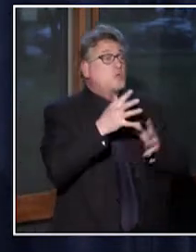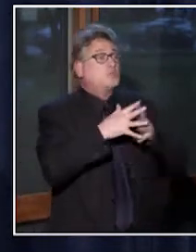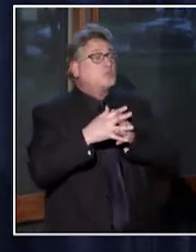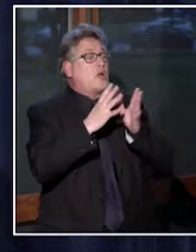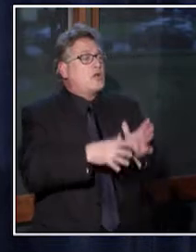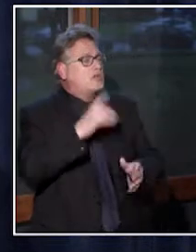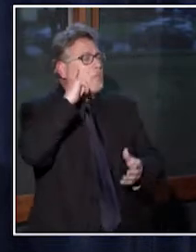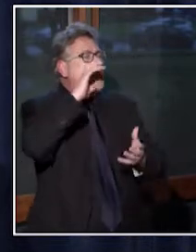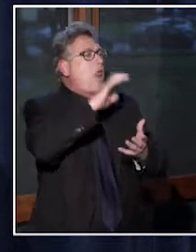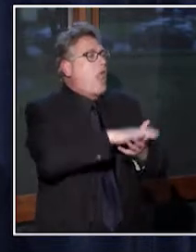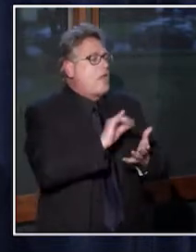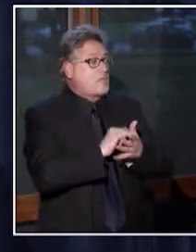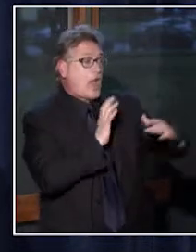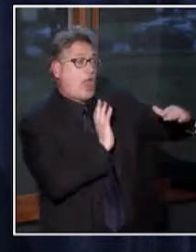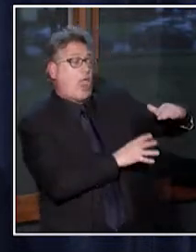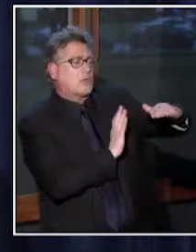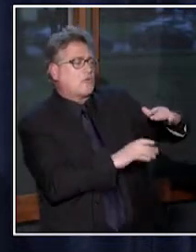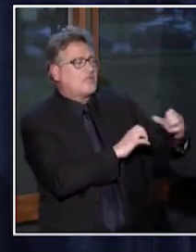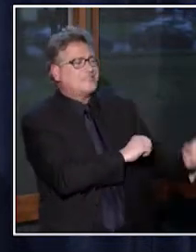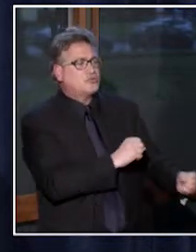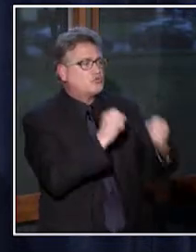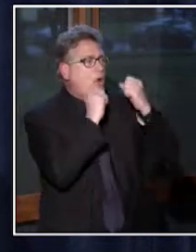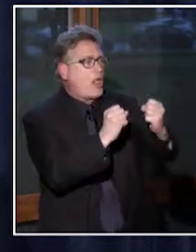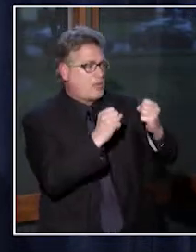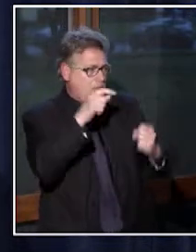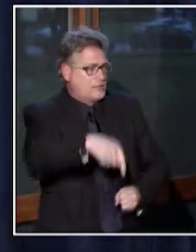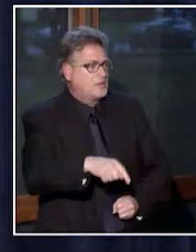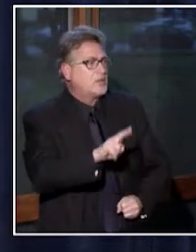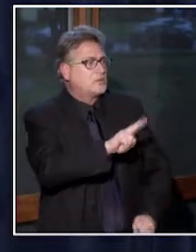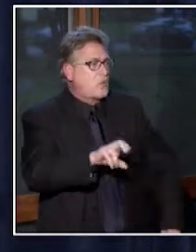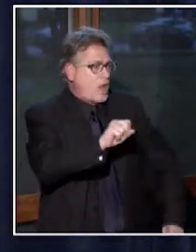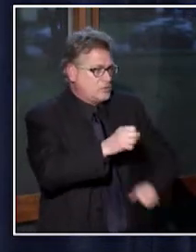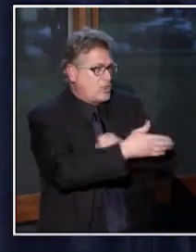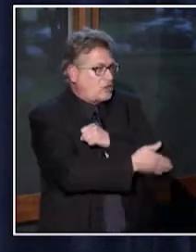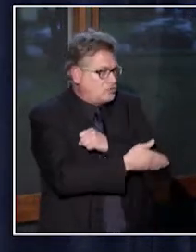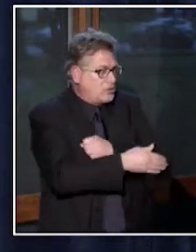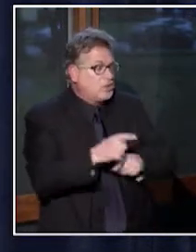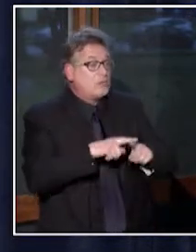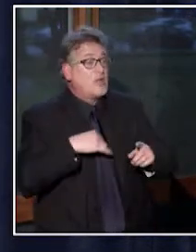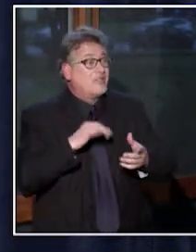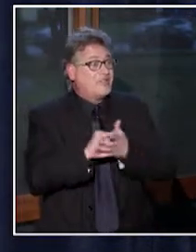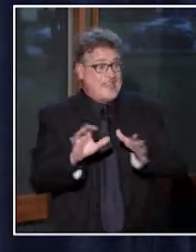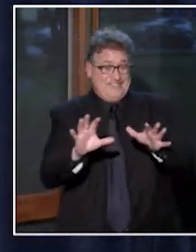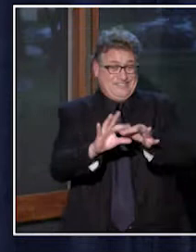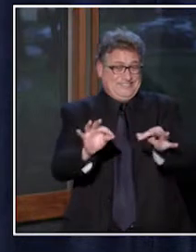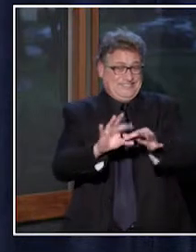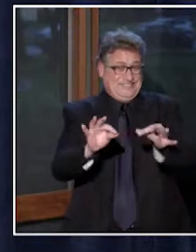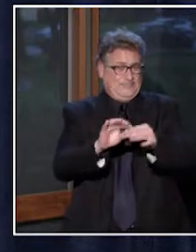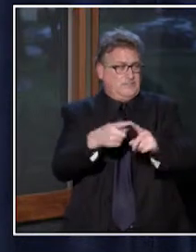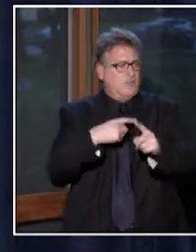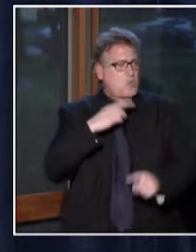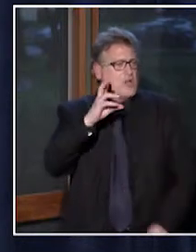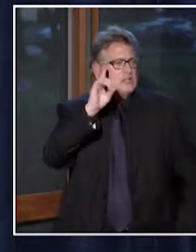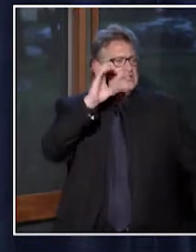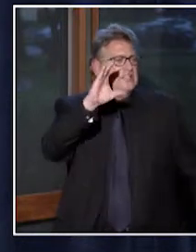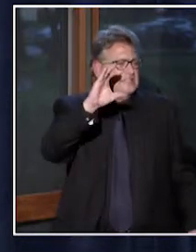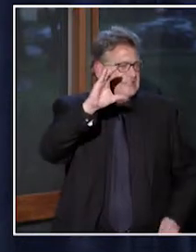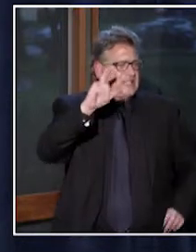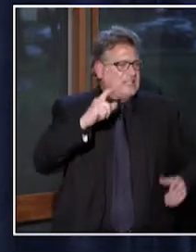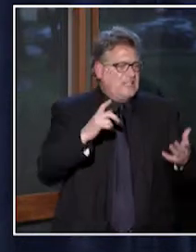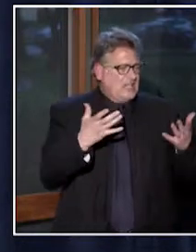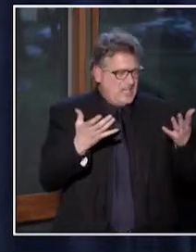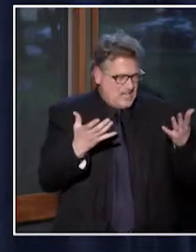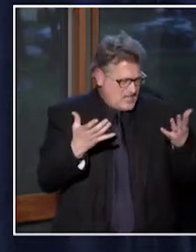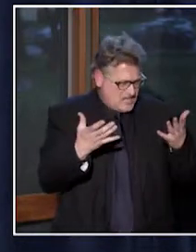immigrants strengthen this country, and yet the rhetoric from Washington, D.C. continues to divide